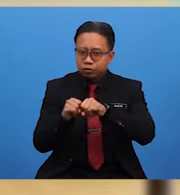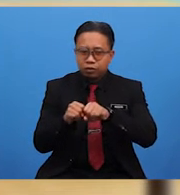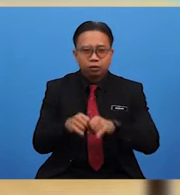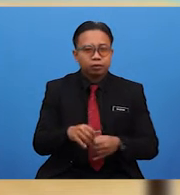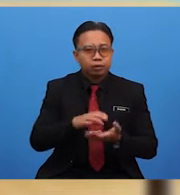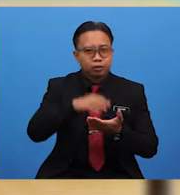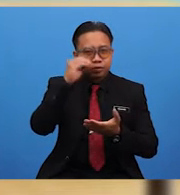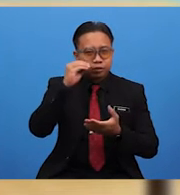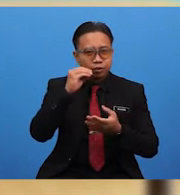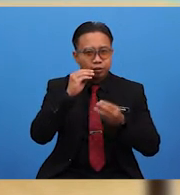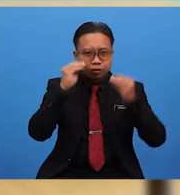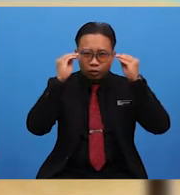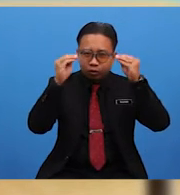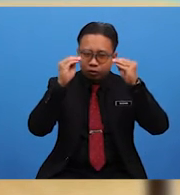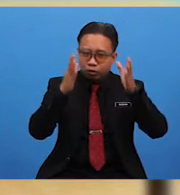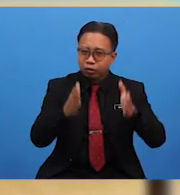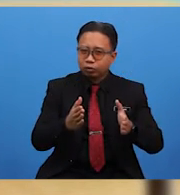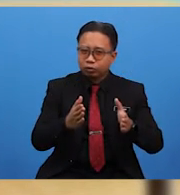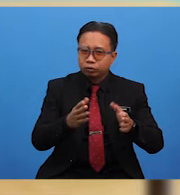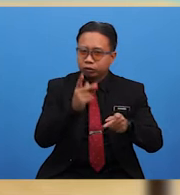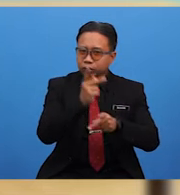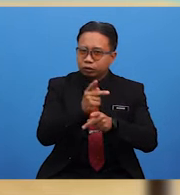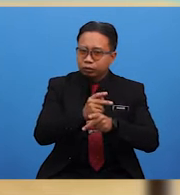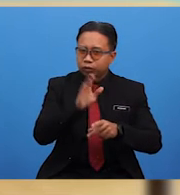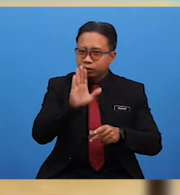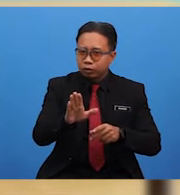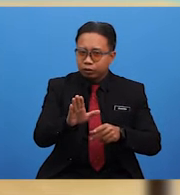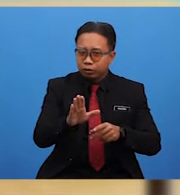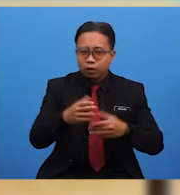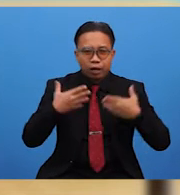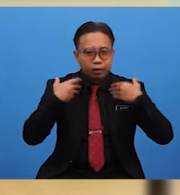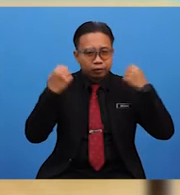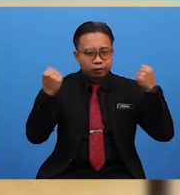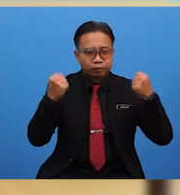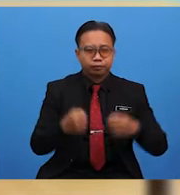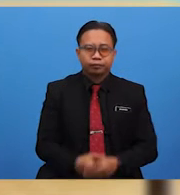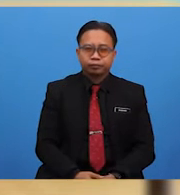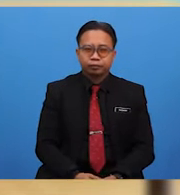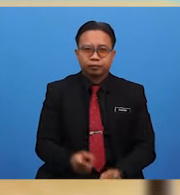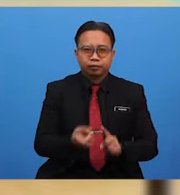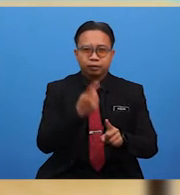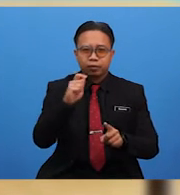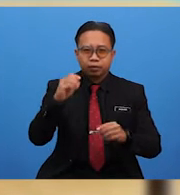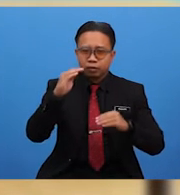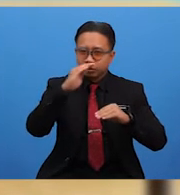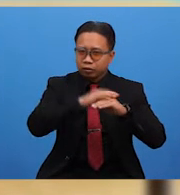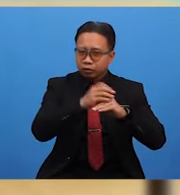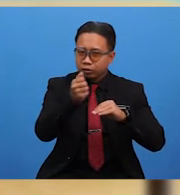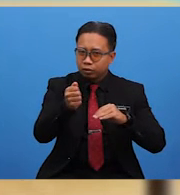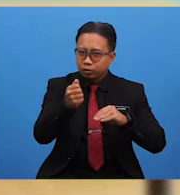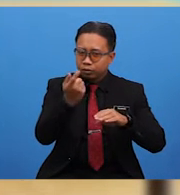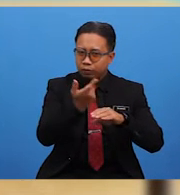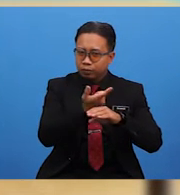talk about the importance of keeping yourselves healthy. From the talk, you